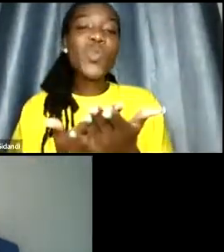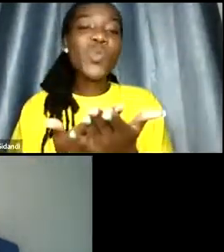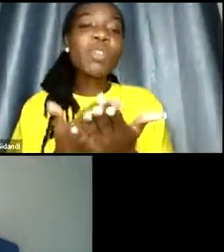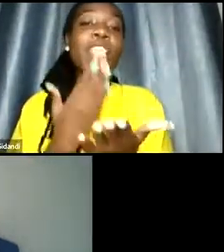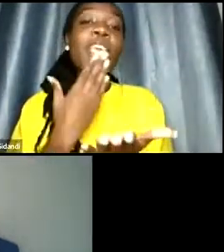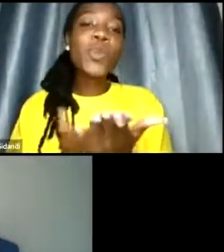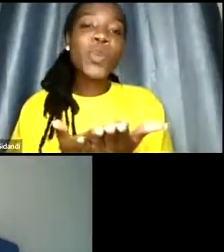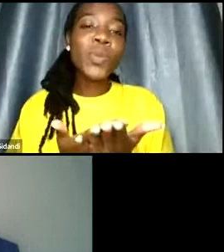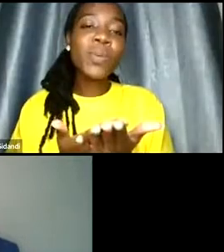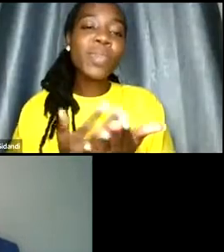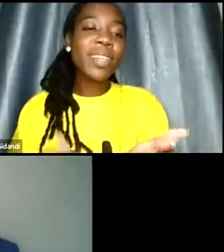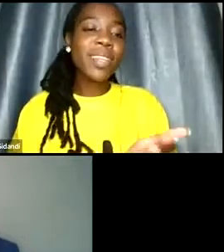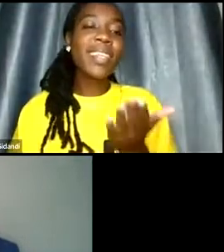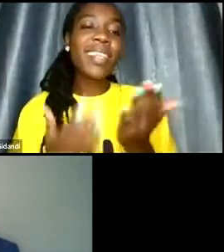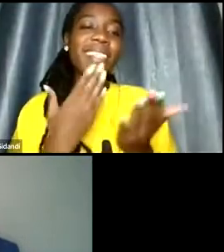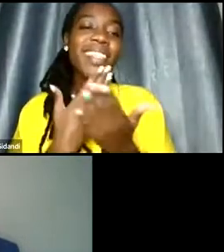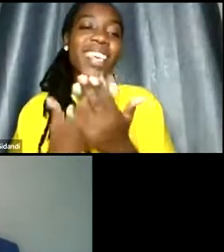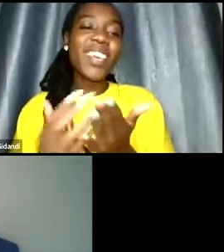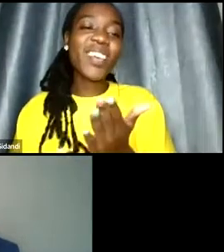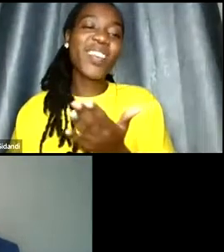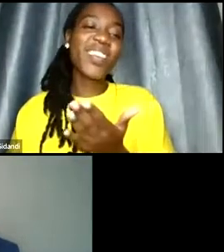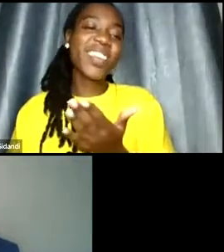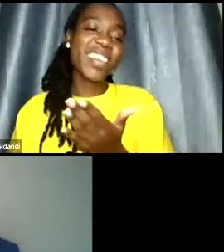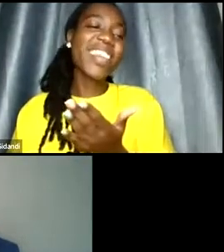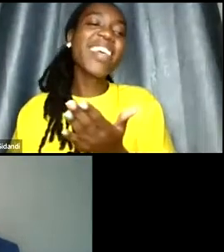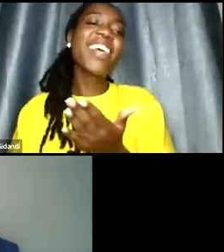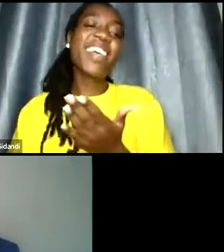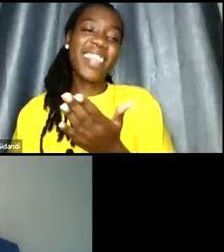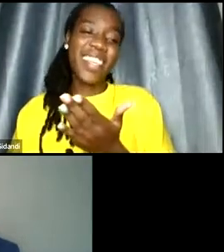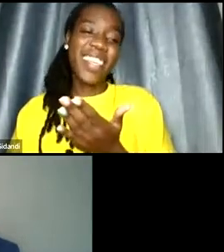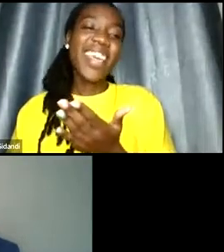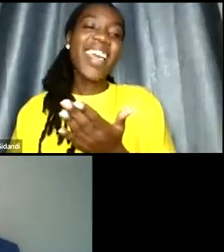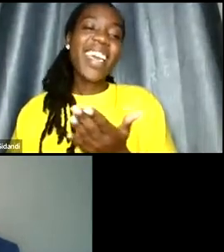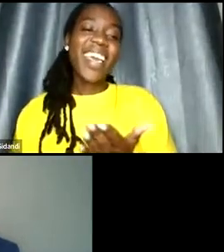Catherine. How do we say thank you? Oh yeah, thank you. Thank you.